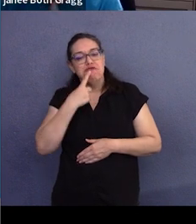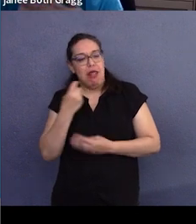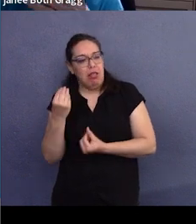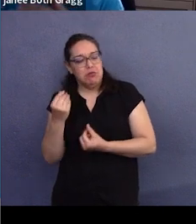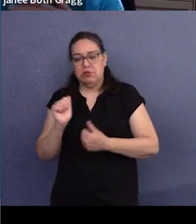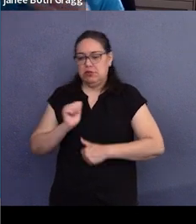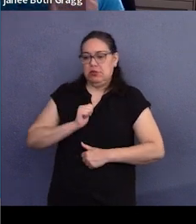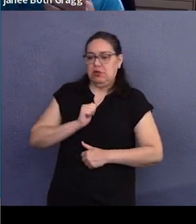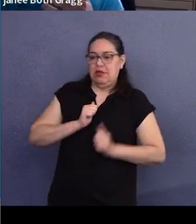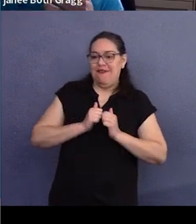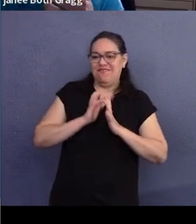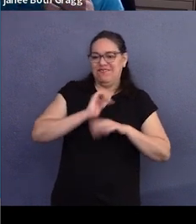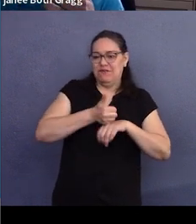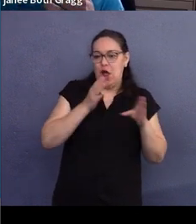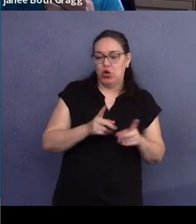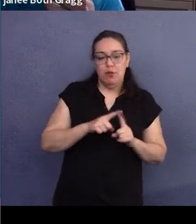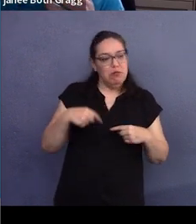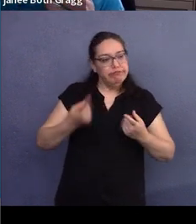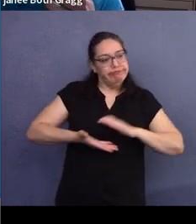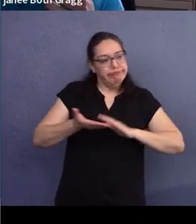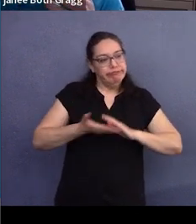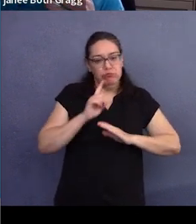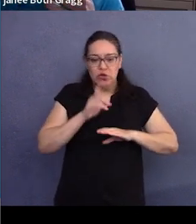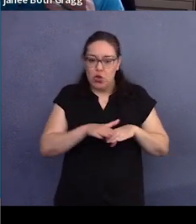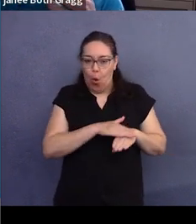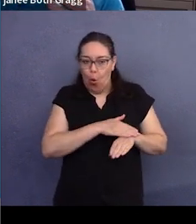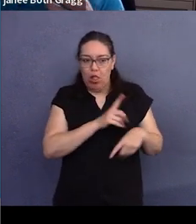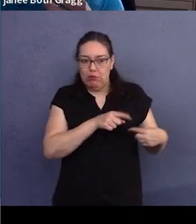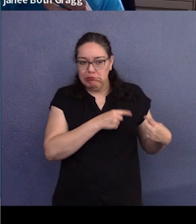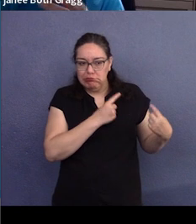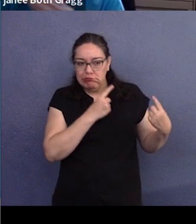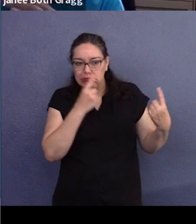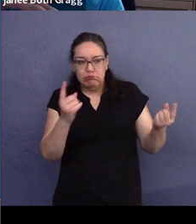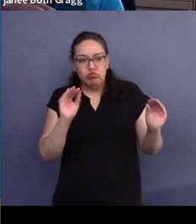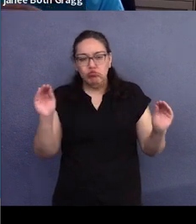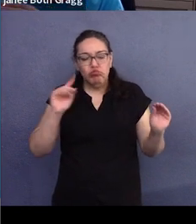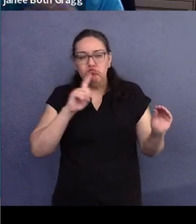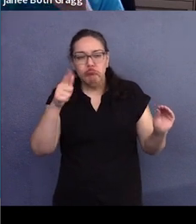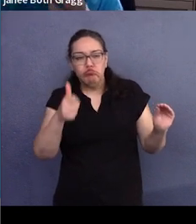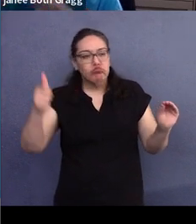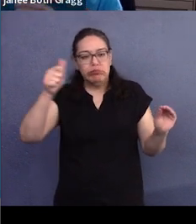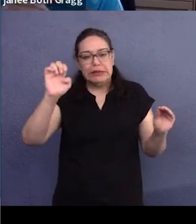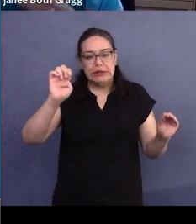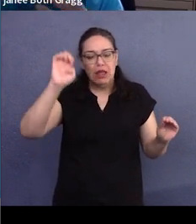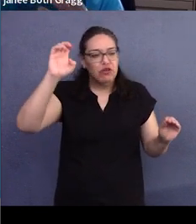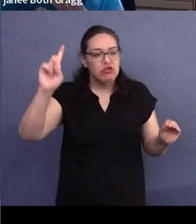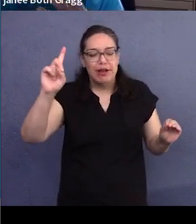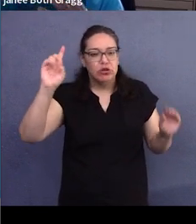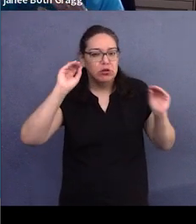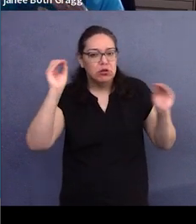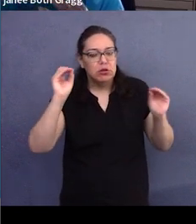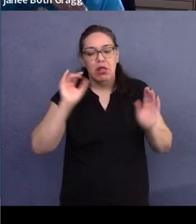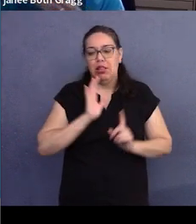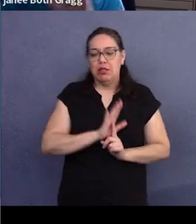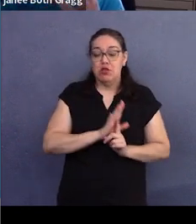very slowly over time without really an executive director. The context of these